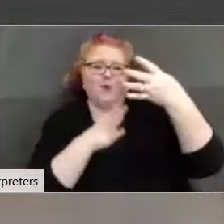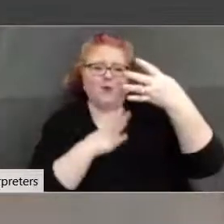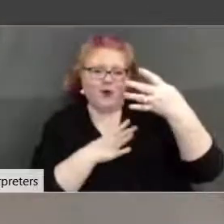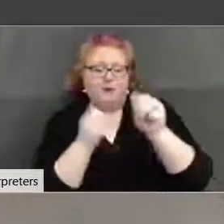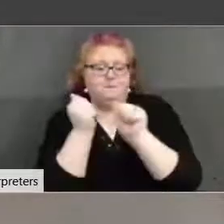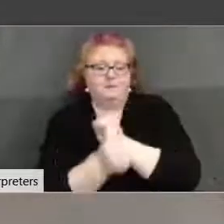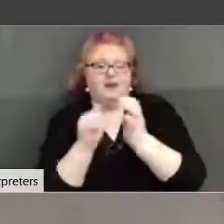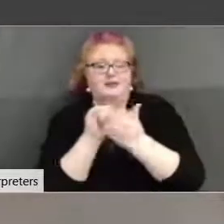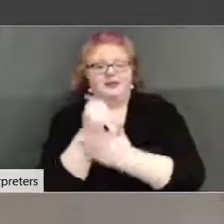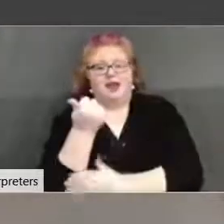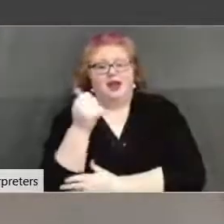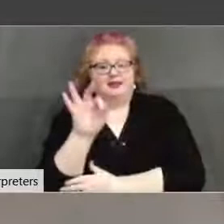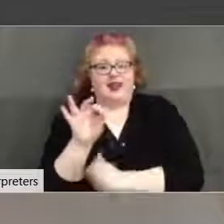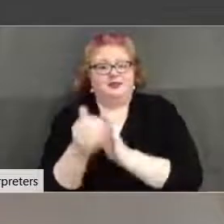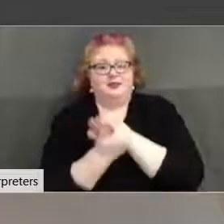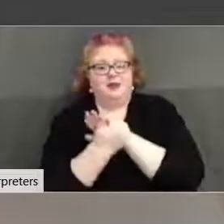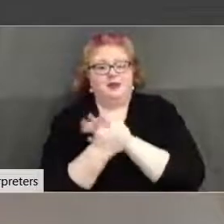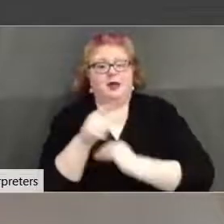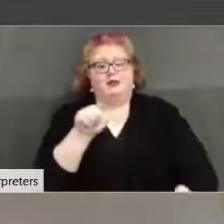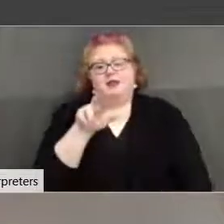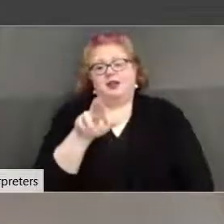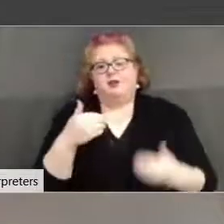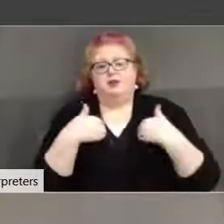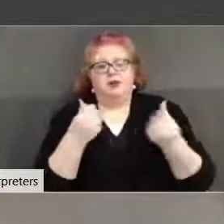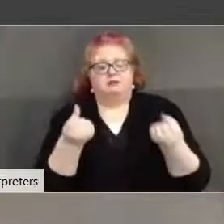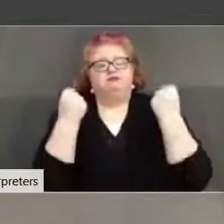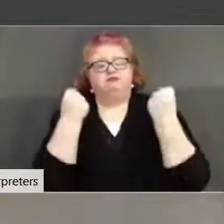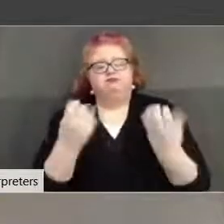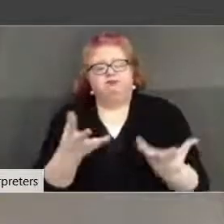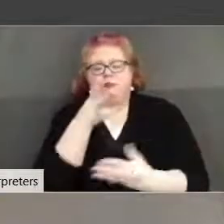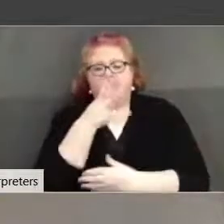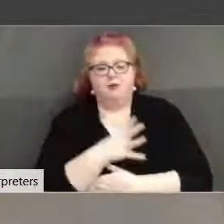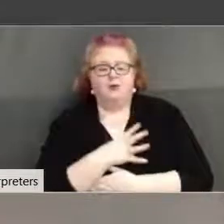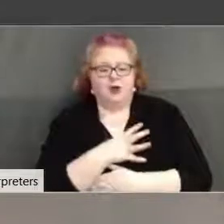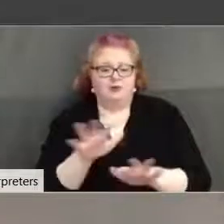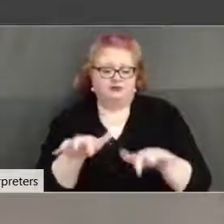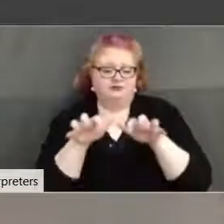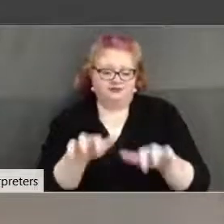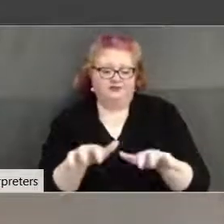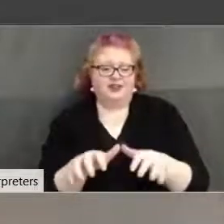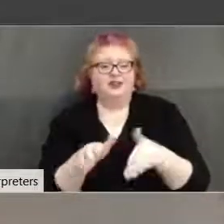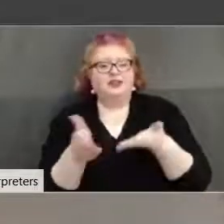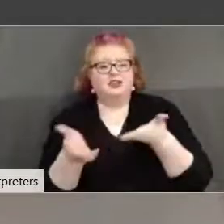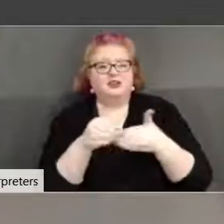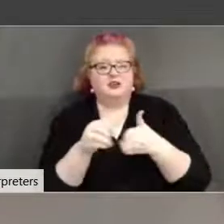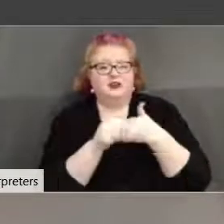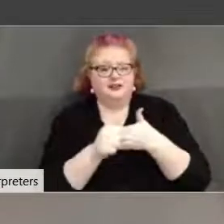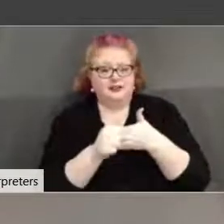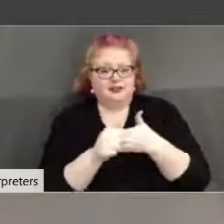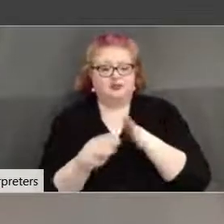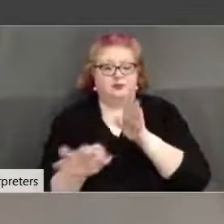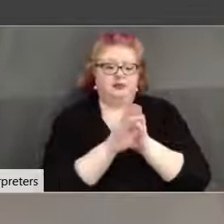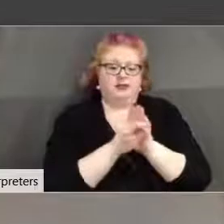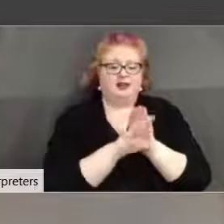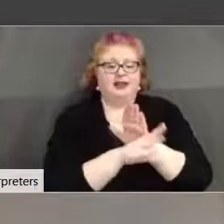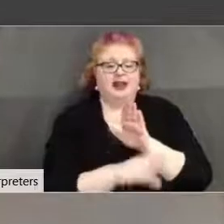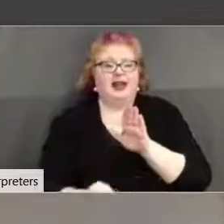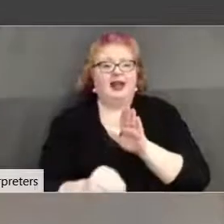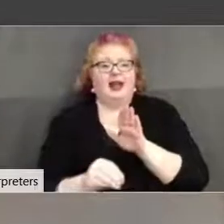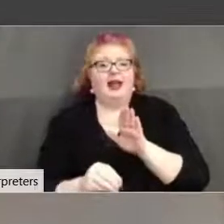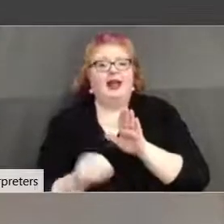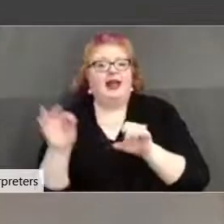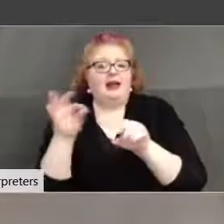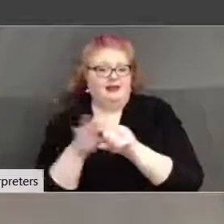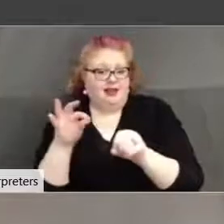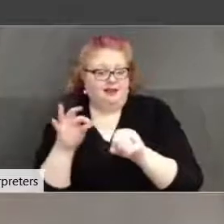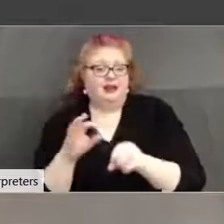Little Rock has had scores of women serve in leadership positions, both elected and appointed. Among these are the following who have